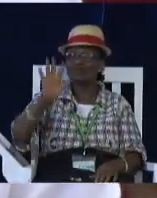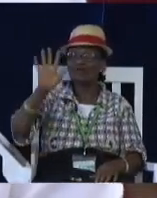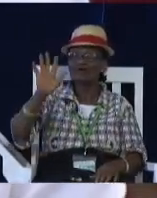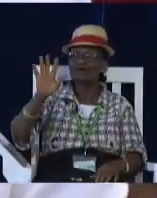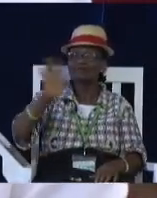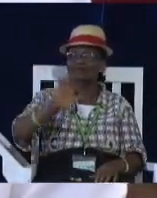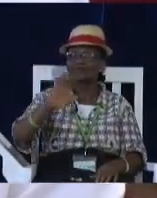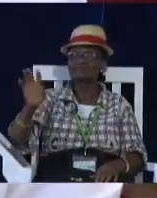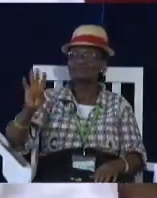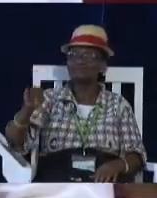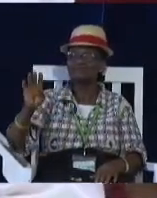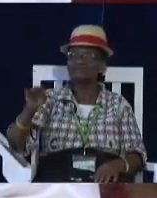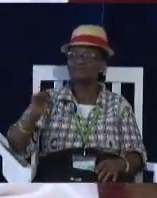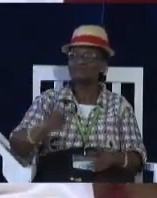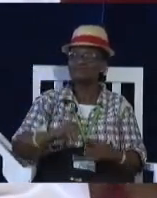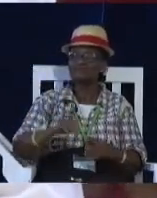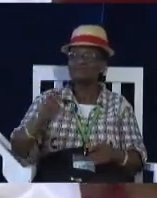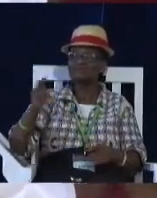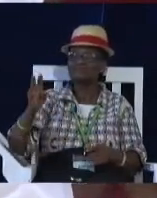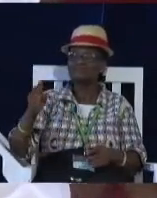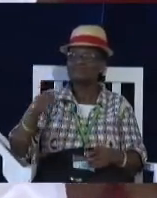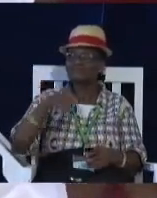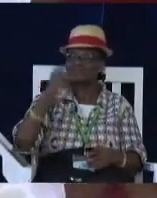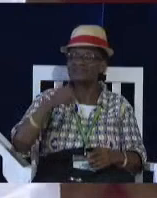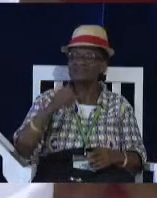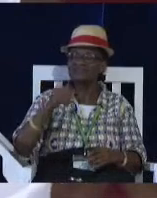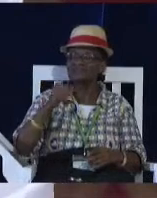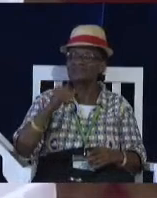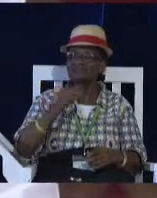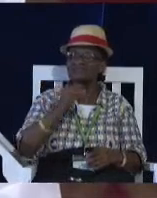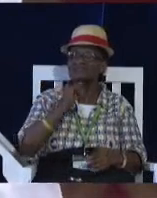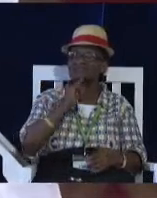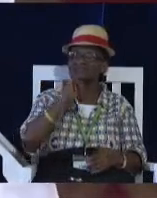said, is any sick among you?